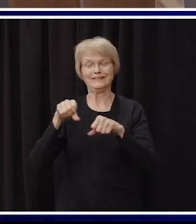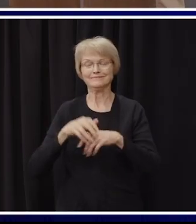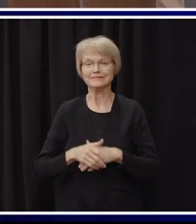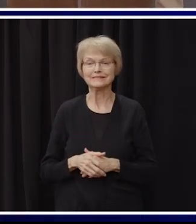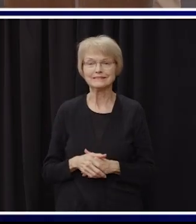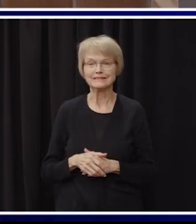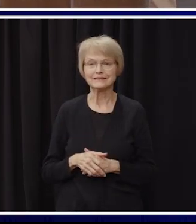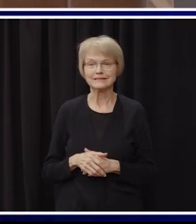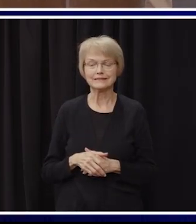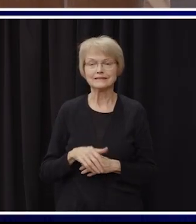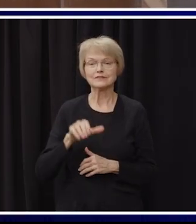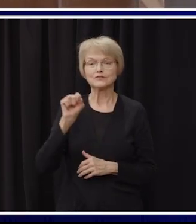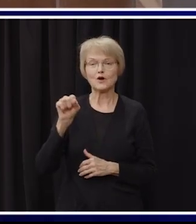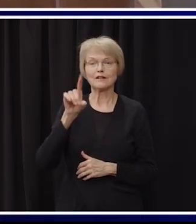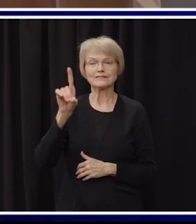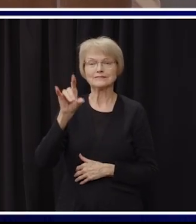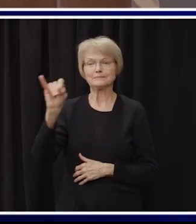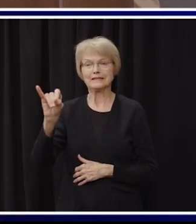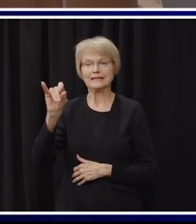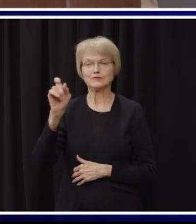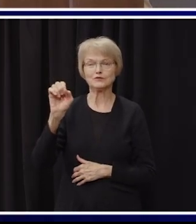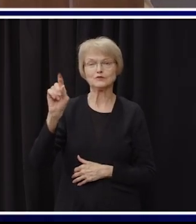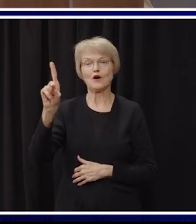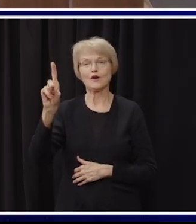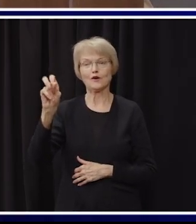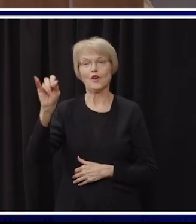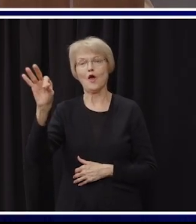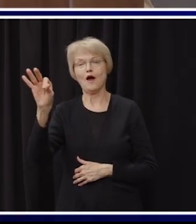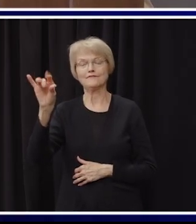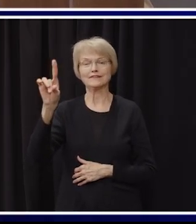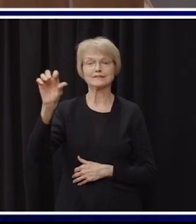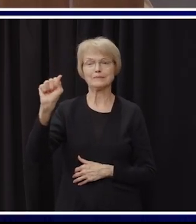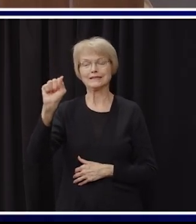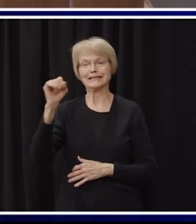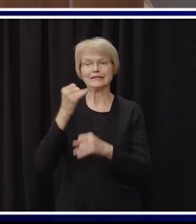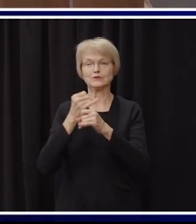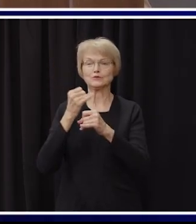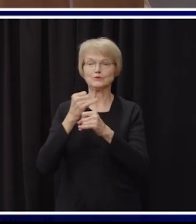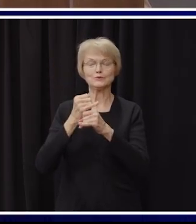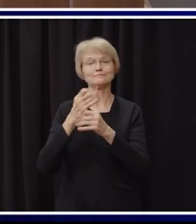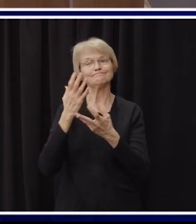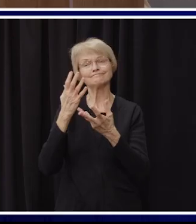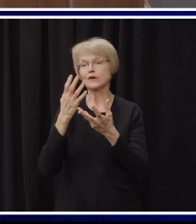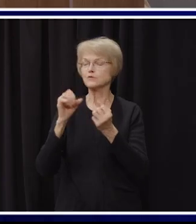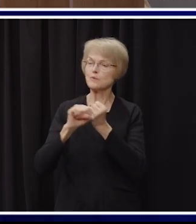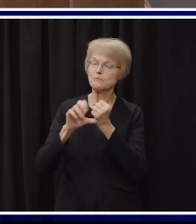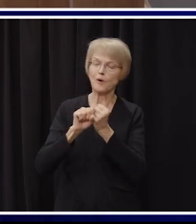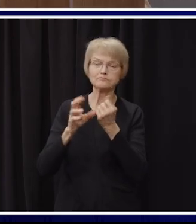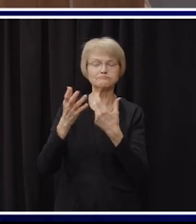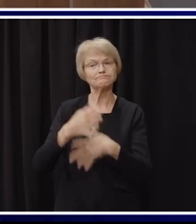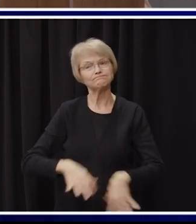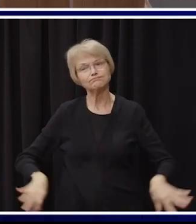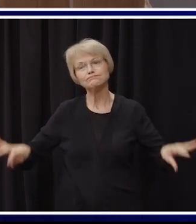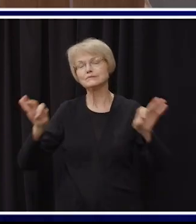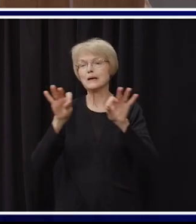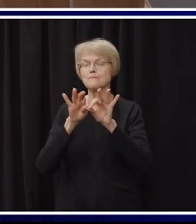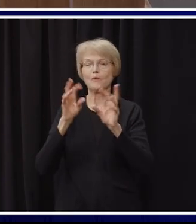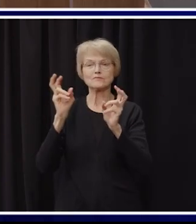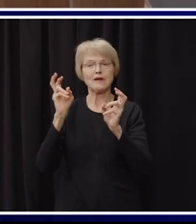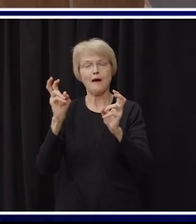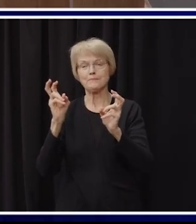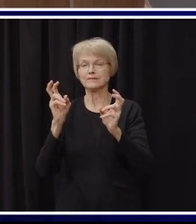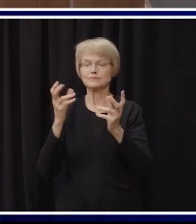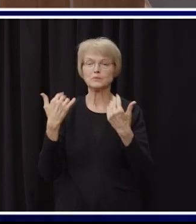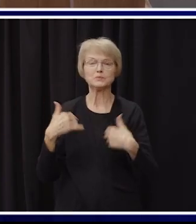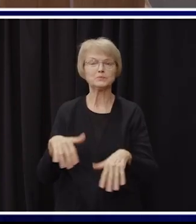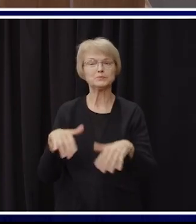and for the Starkloff Disability Institute for helping promote such an important topic